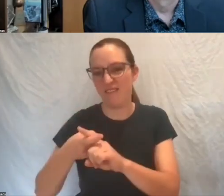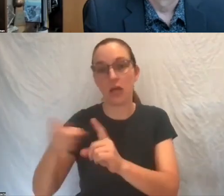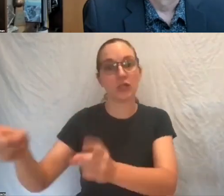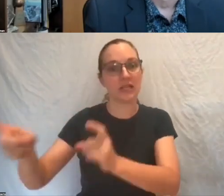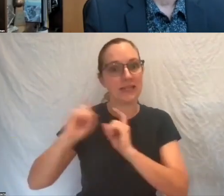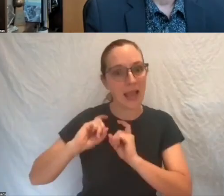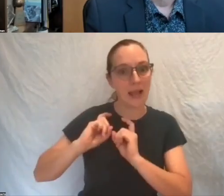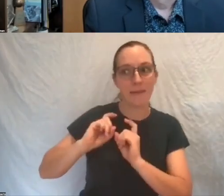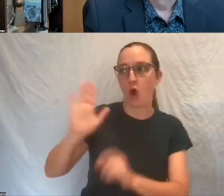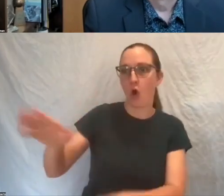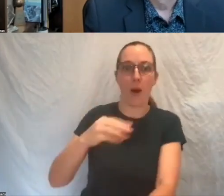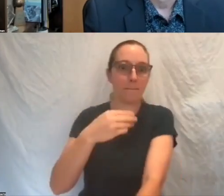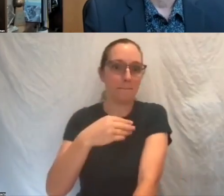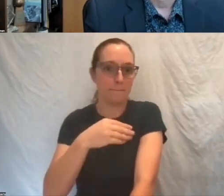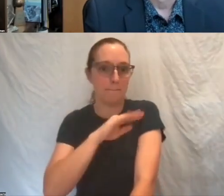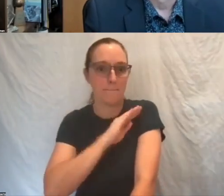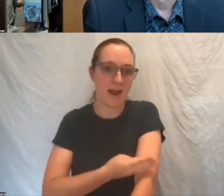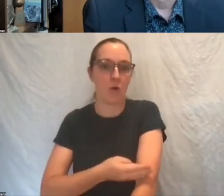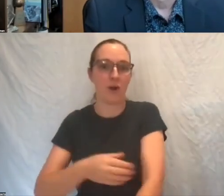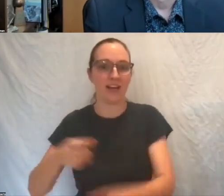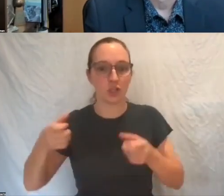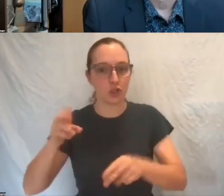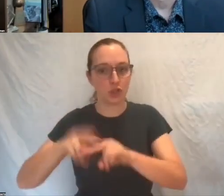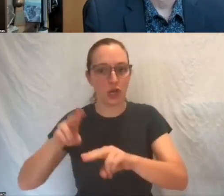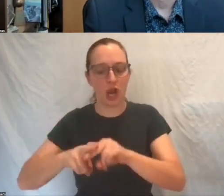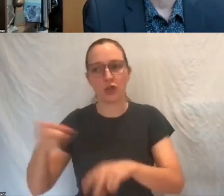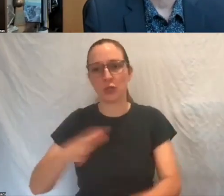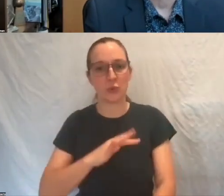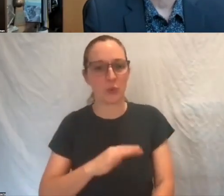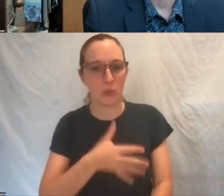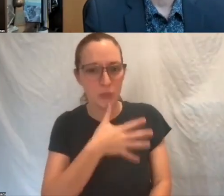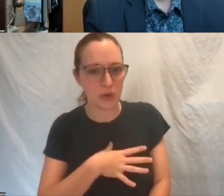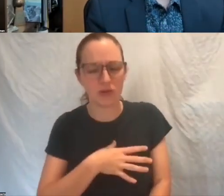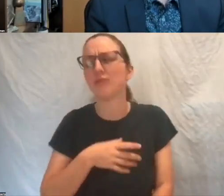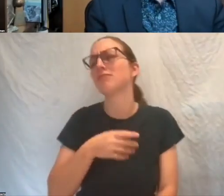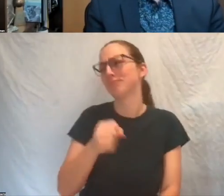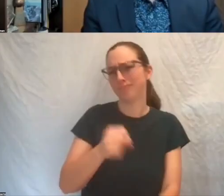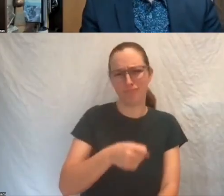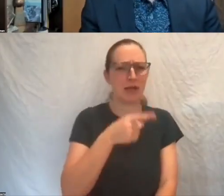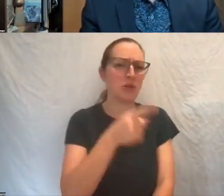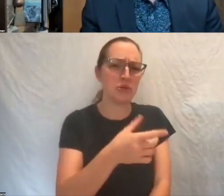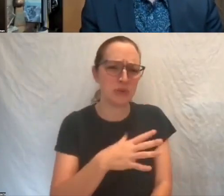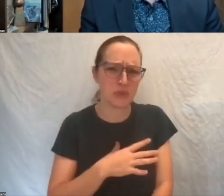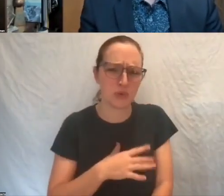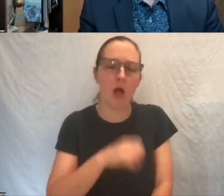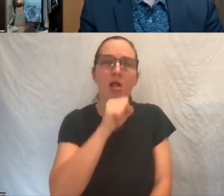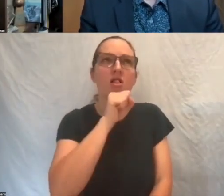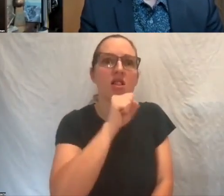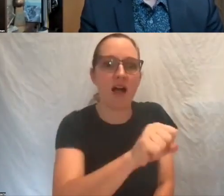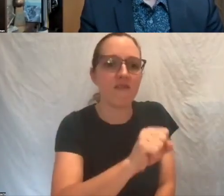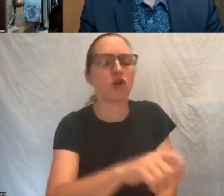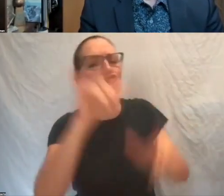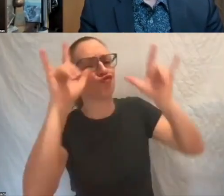chairs. Queen She's a really behavior. cool lady. Yeah. Really cool. Queen behavior. Love her so bad.